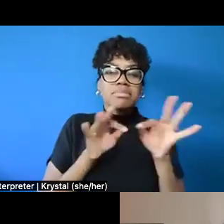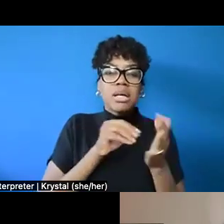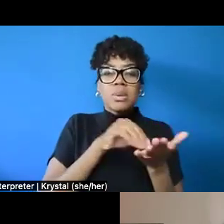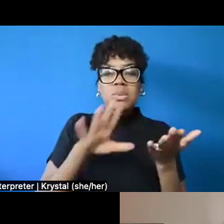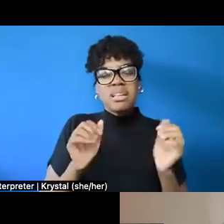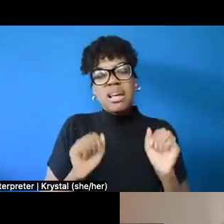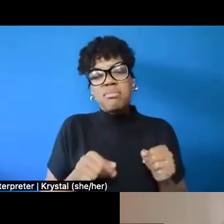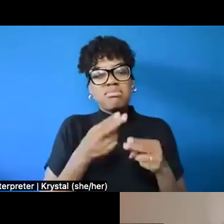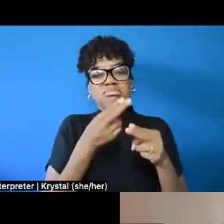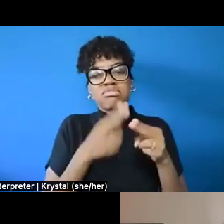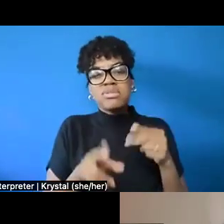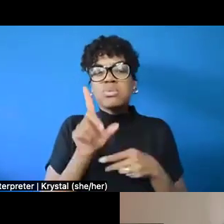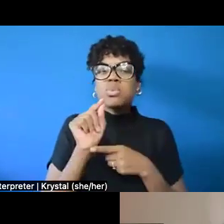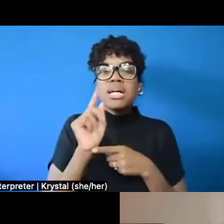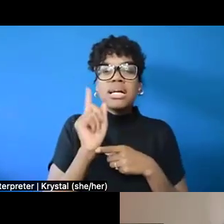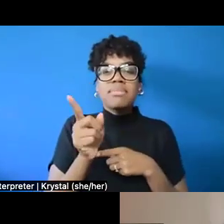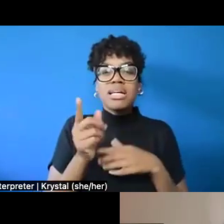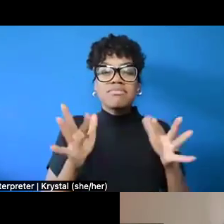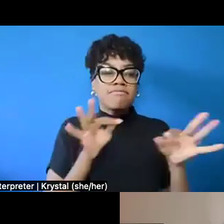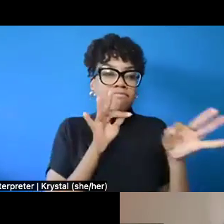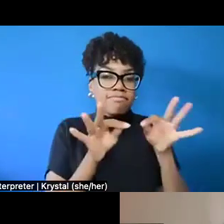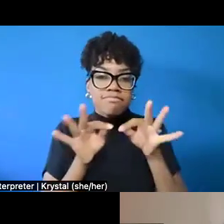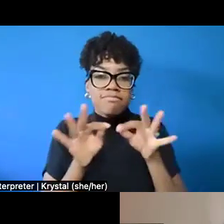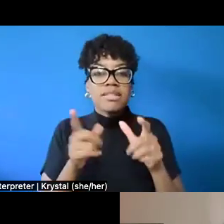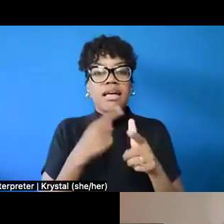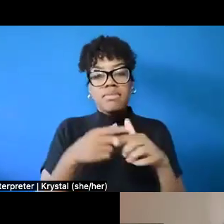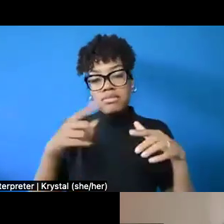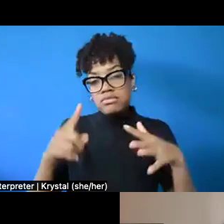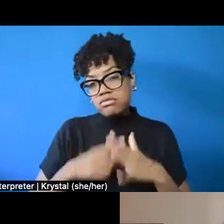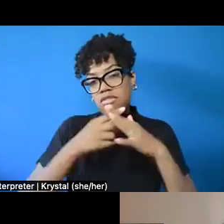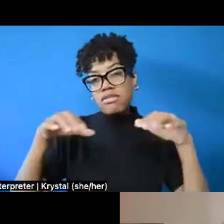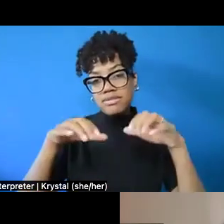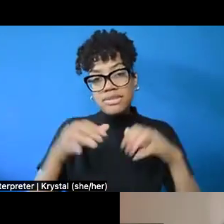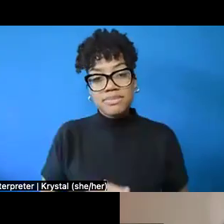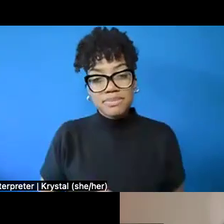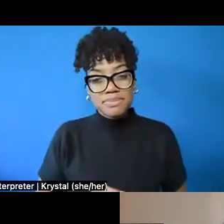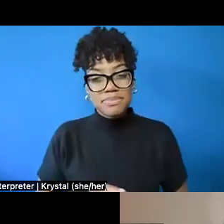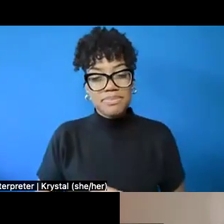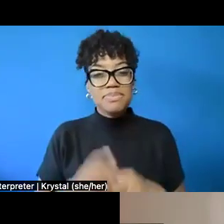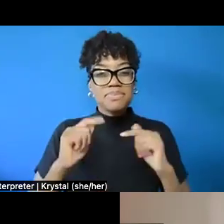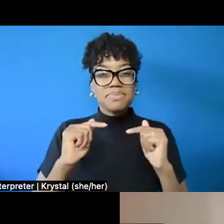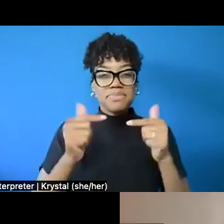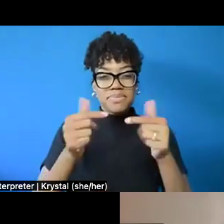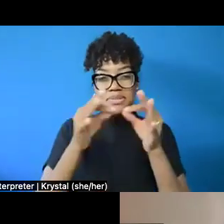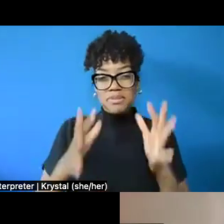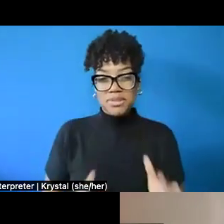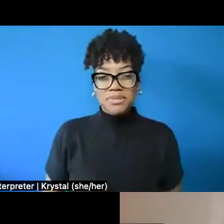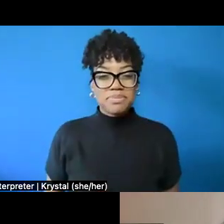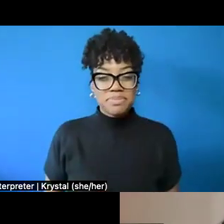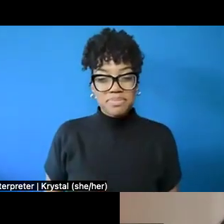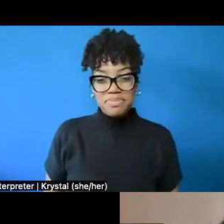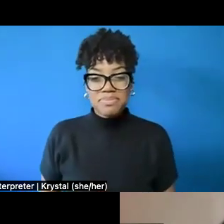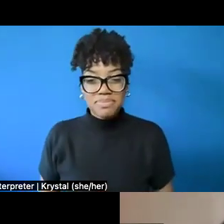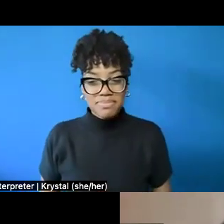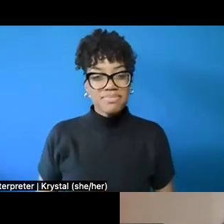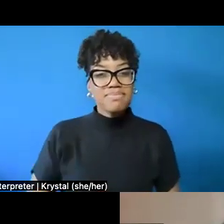background information before you dive into the mixer. Awesome. Thank you. I want to turn to Jesse, but before I